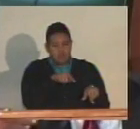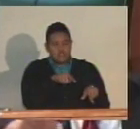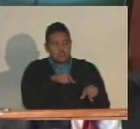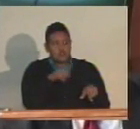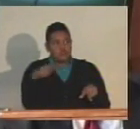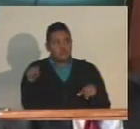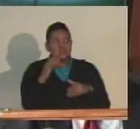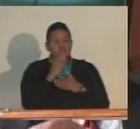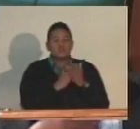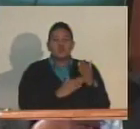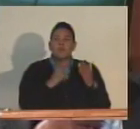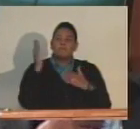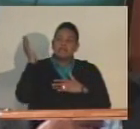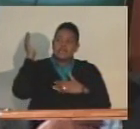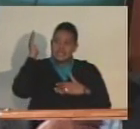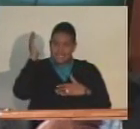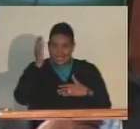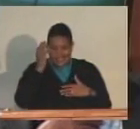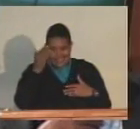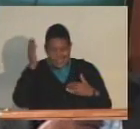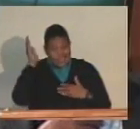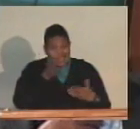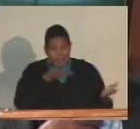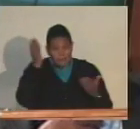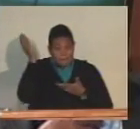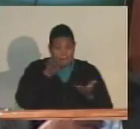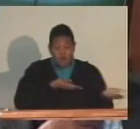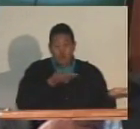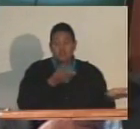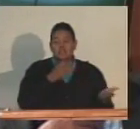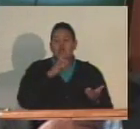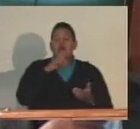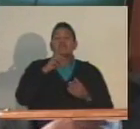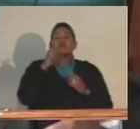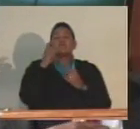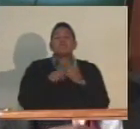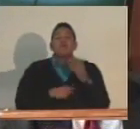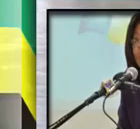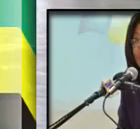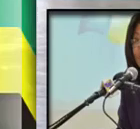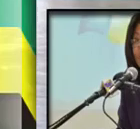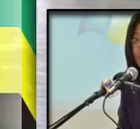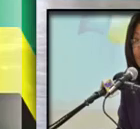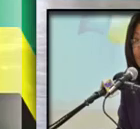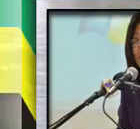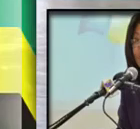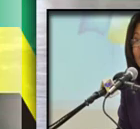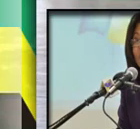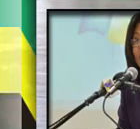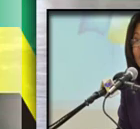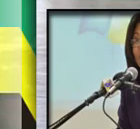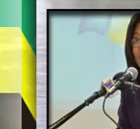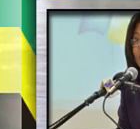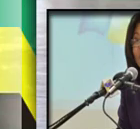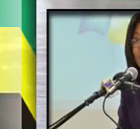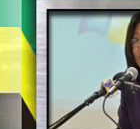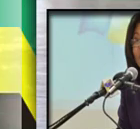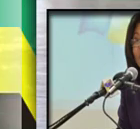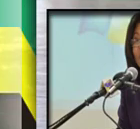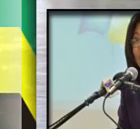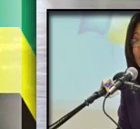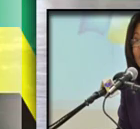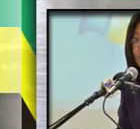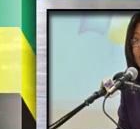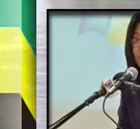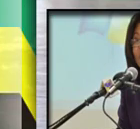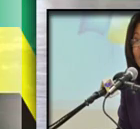sudden import surges and price depressions in agricultural trade. And finally, Chief Justice Zayla